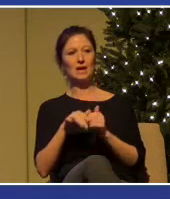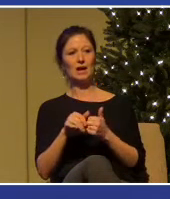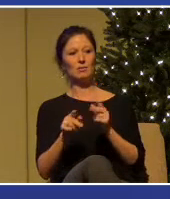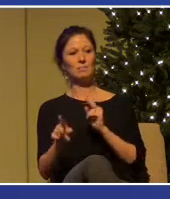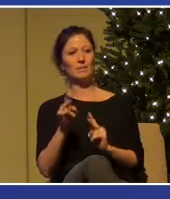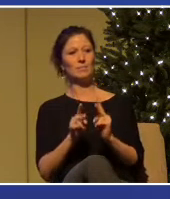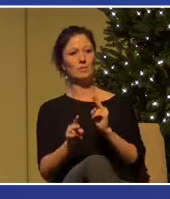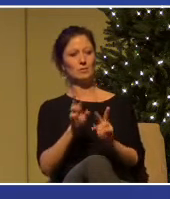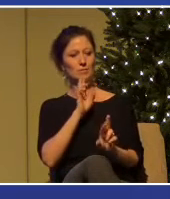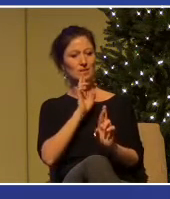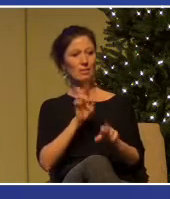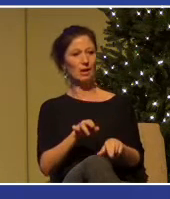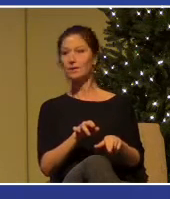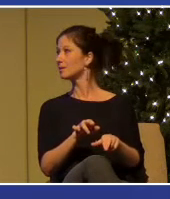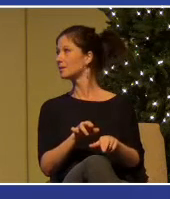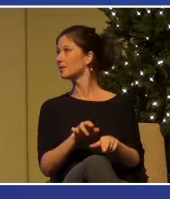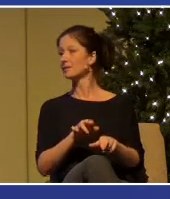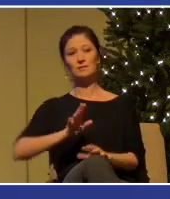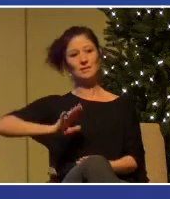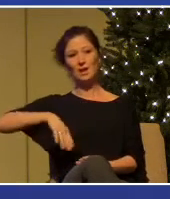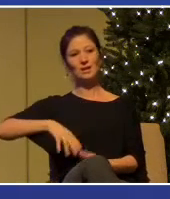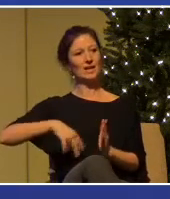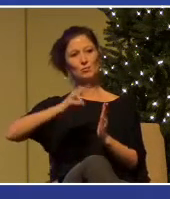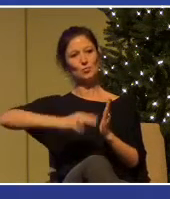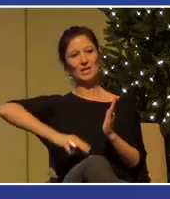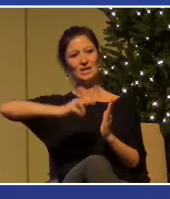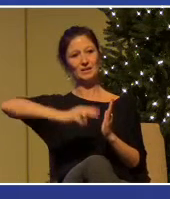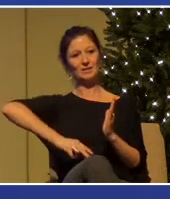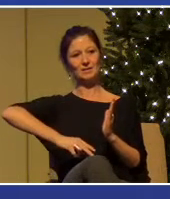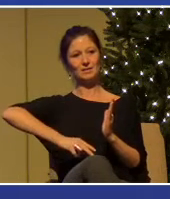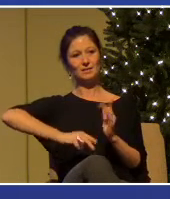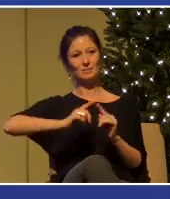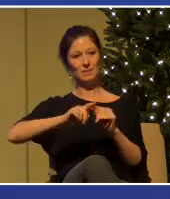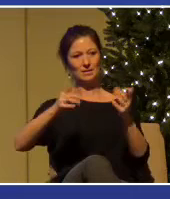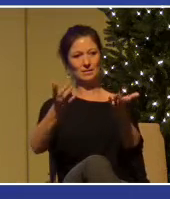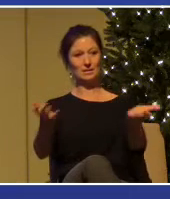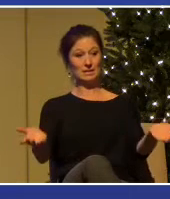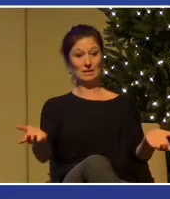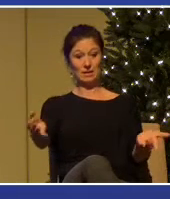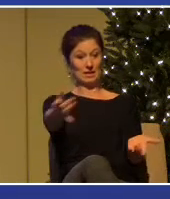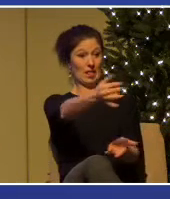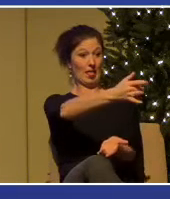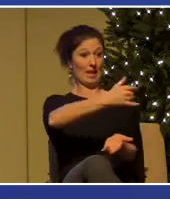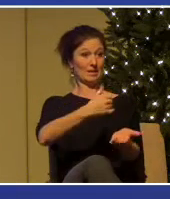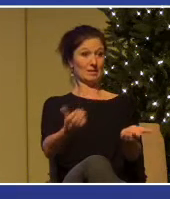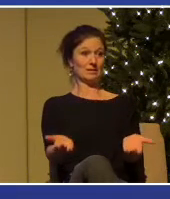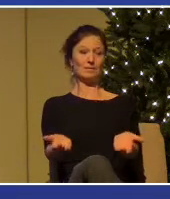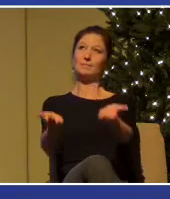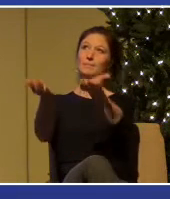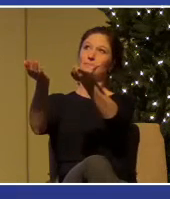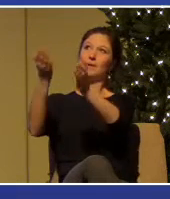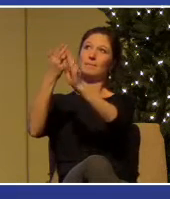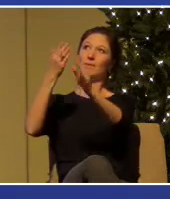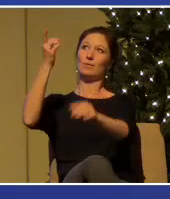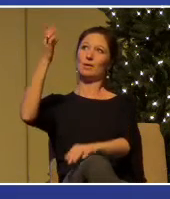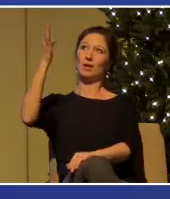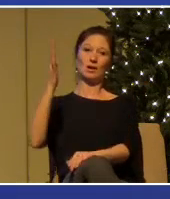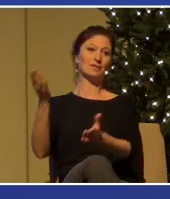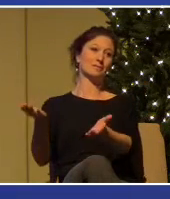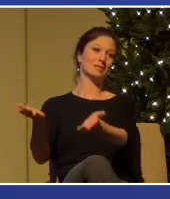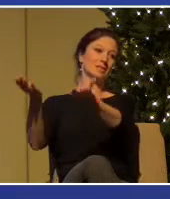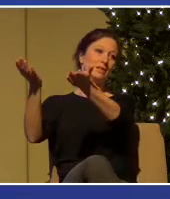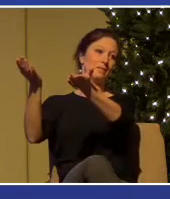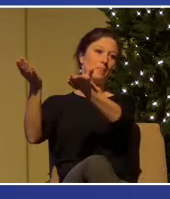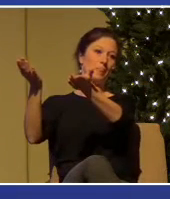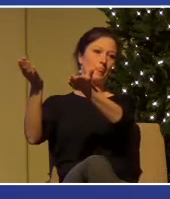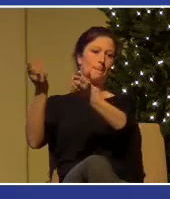No, we simply took them, put them before God here. And this morning, because we